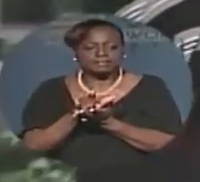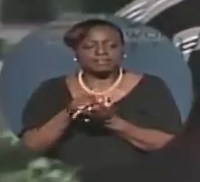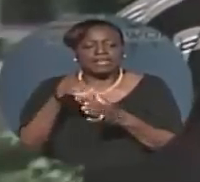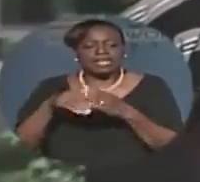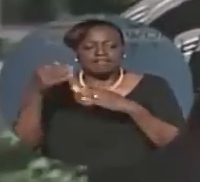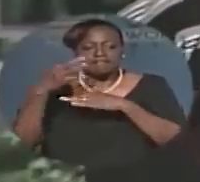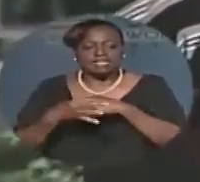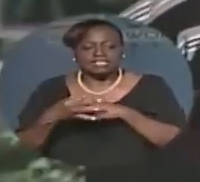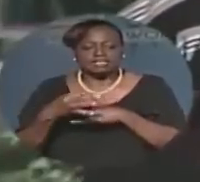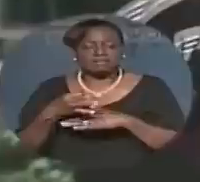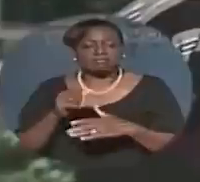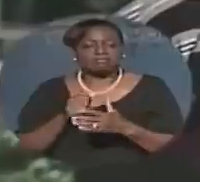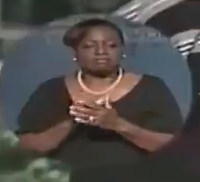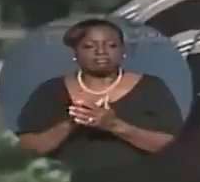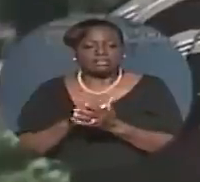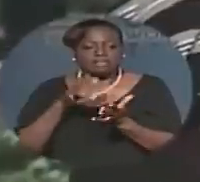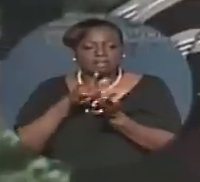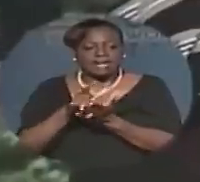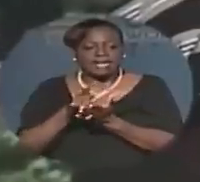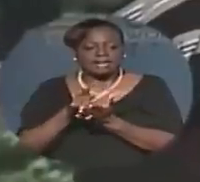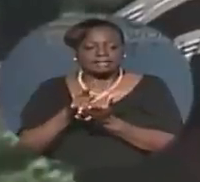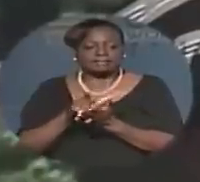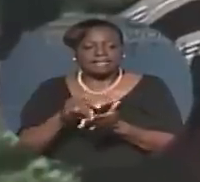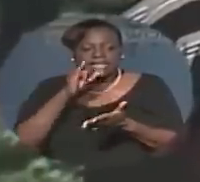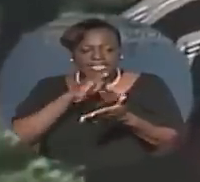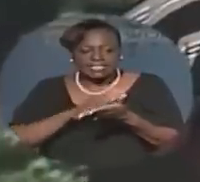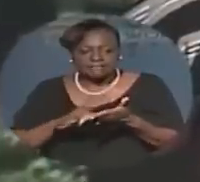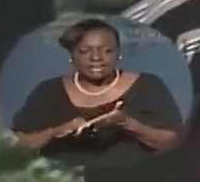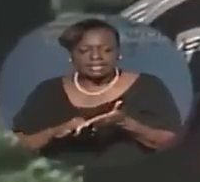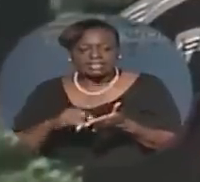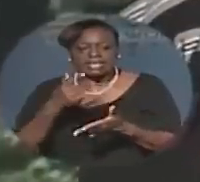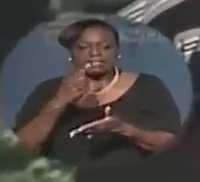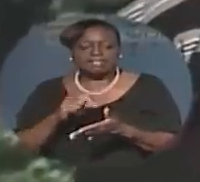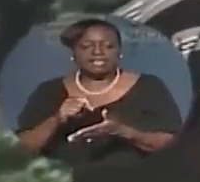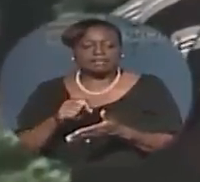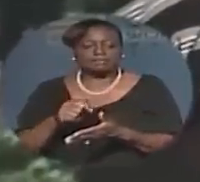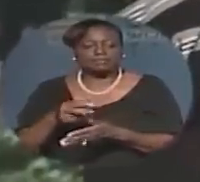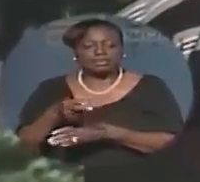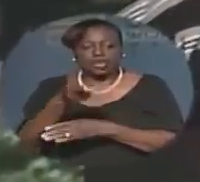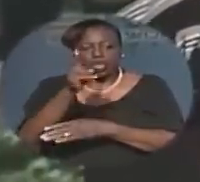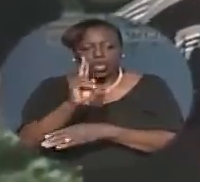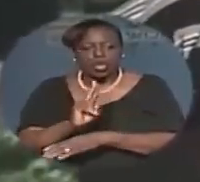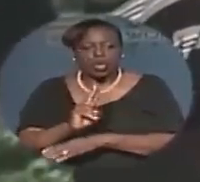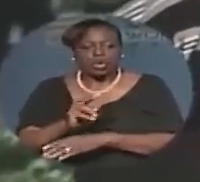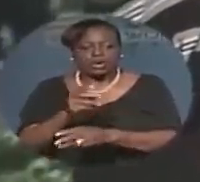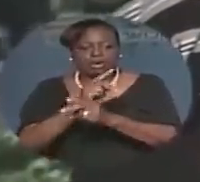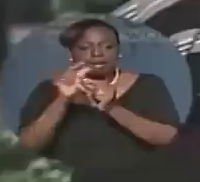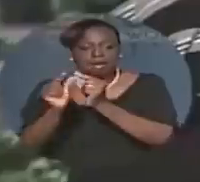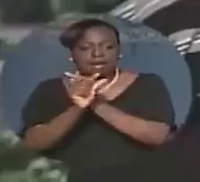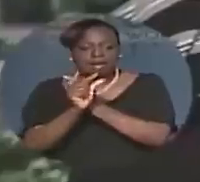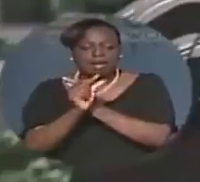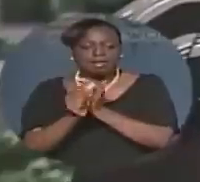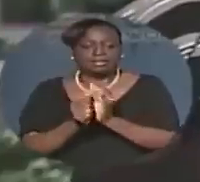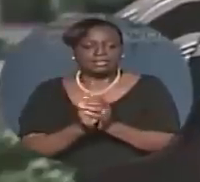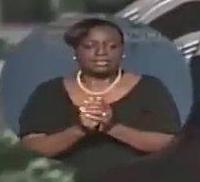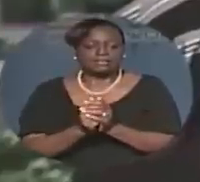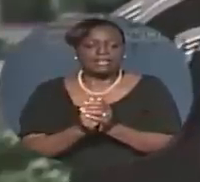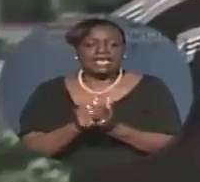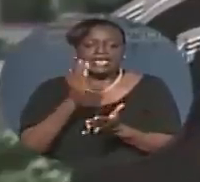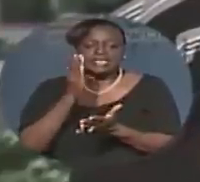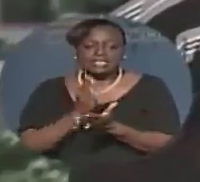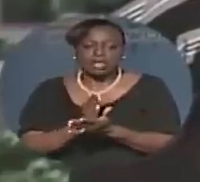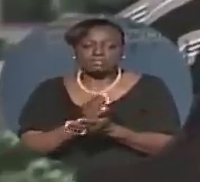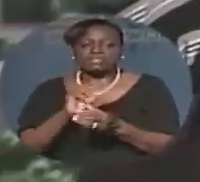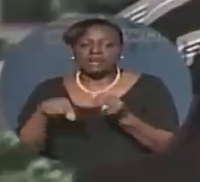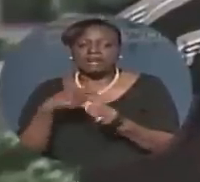on, inspecting the honor guard made up of men and women of the Royal Bahamas Police Force. And it was a brief ceremony, but very special. He stopped